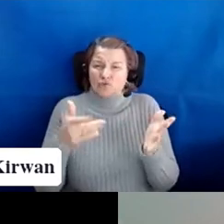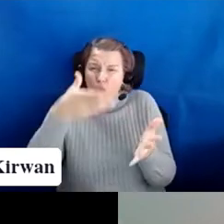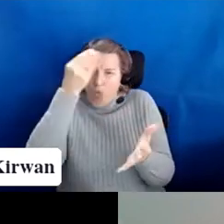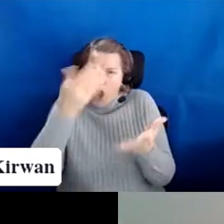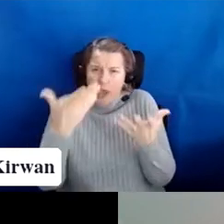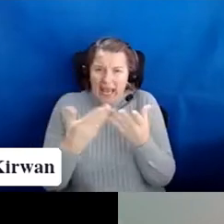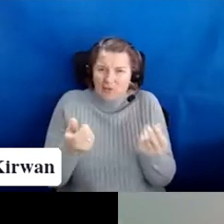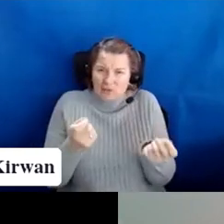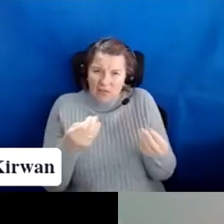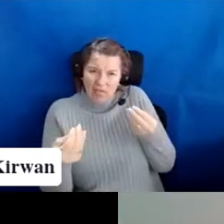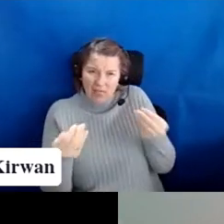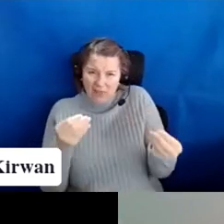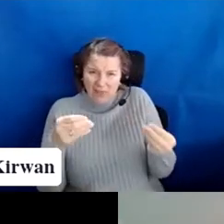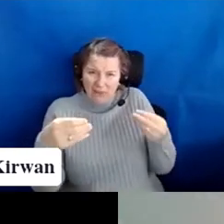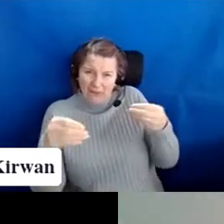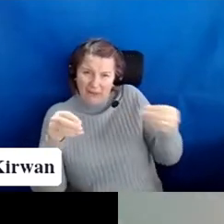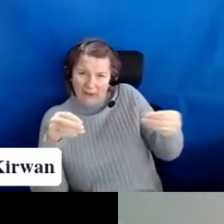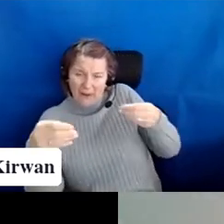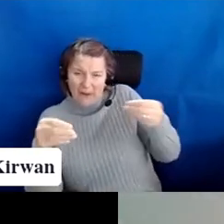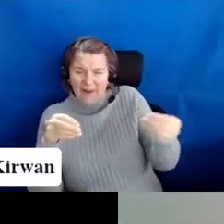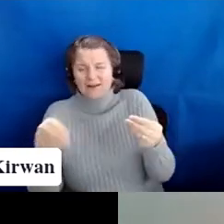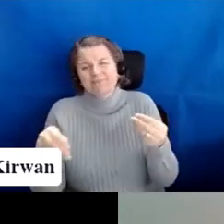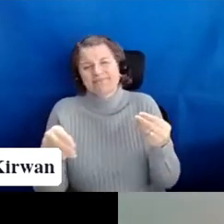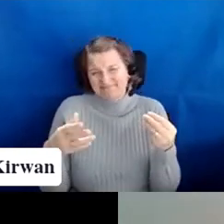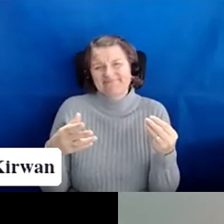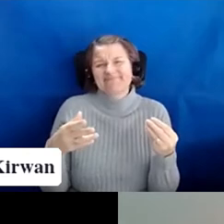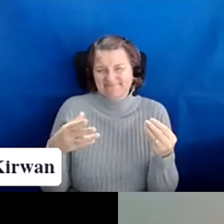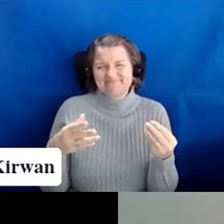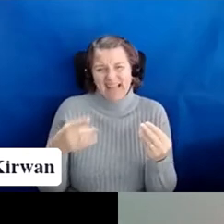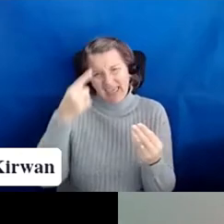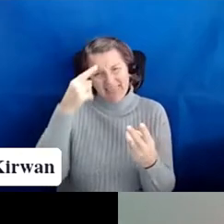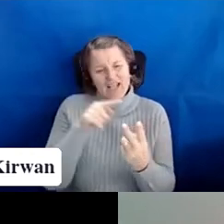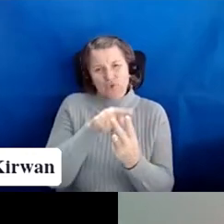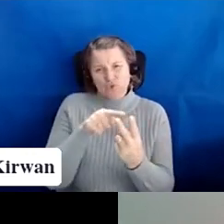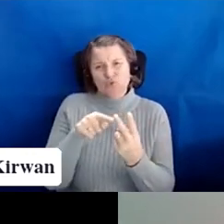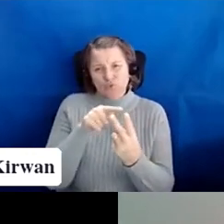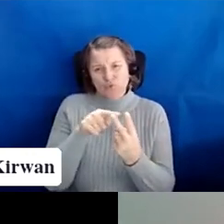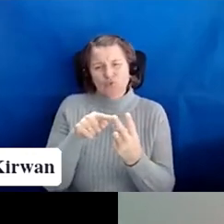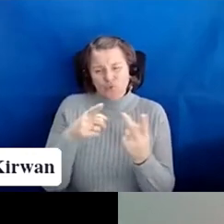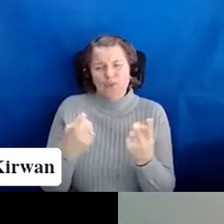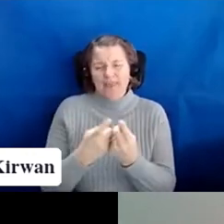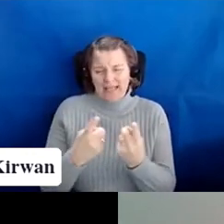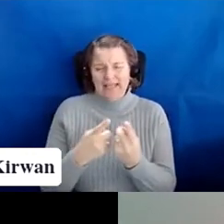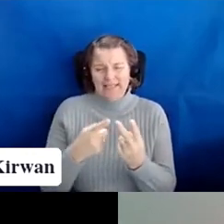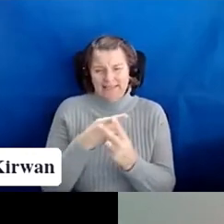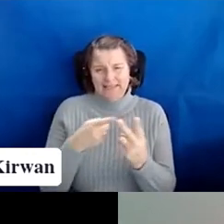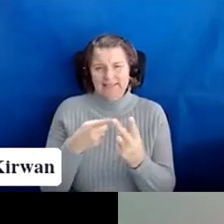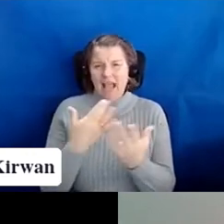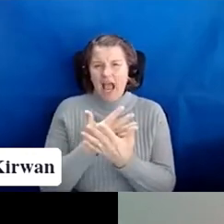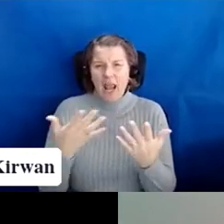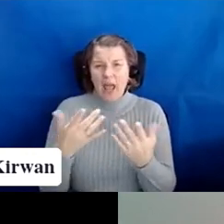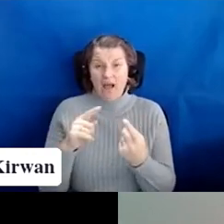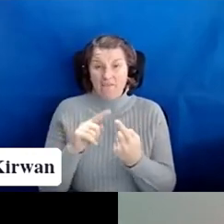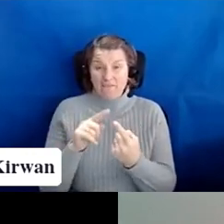It did. And I think there's two things. I think, you know, I think there's a lot of untapped talent